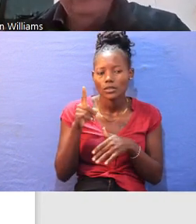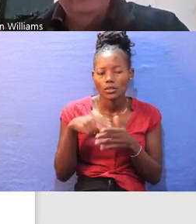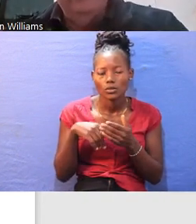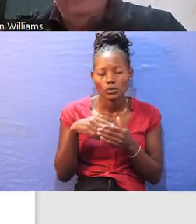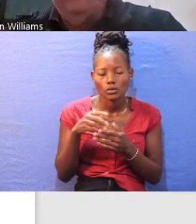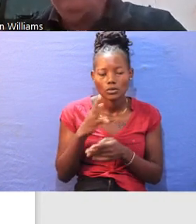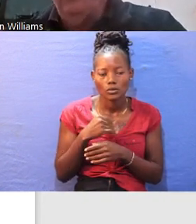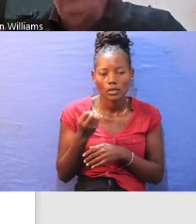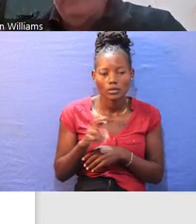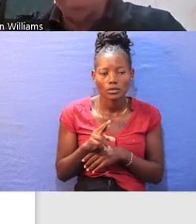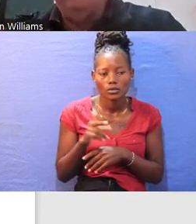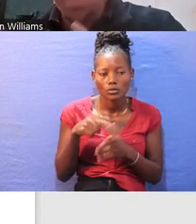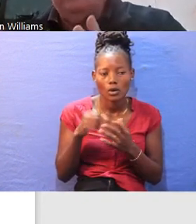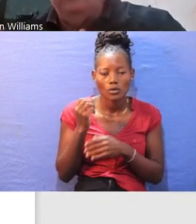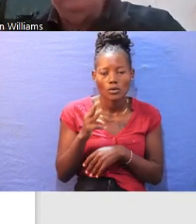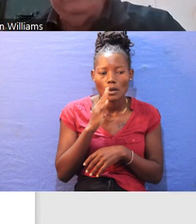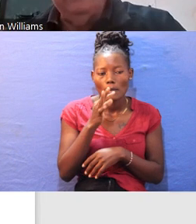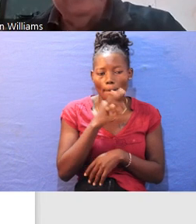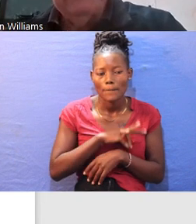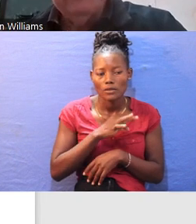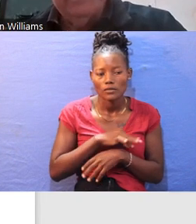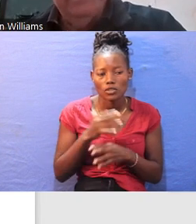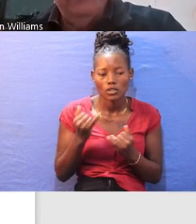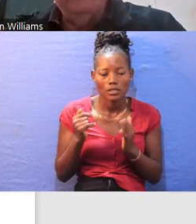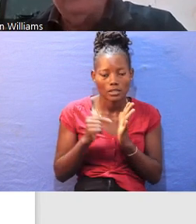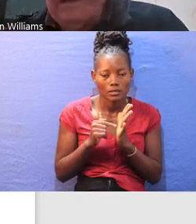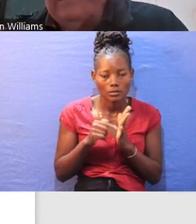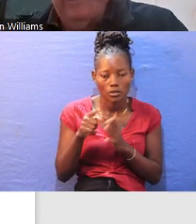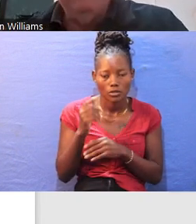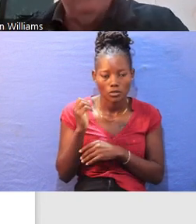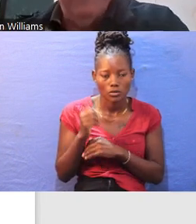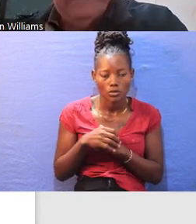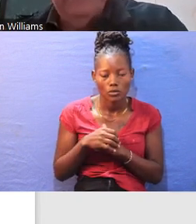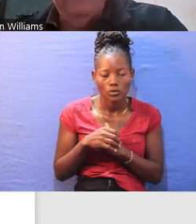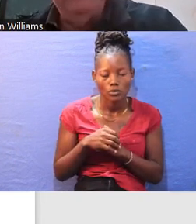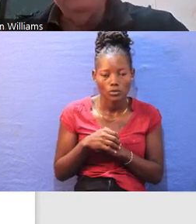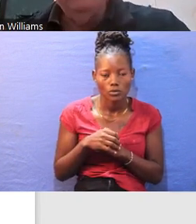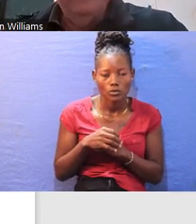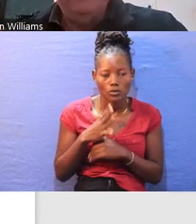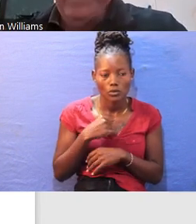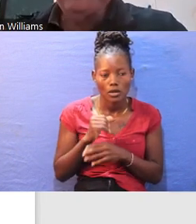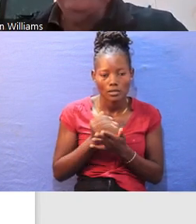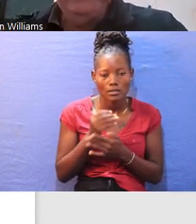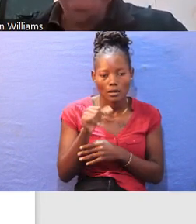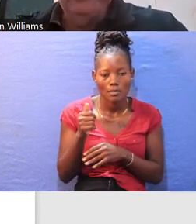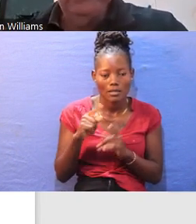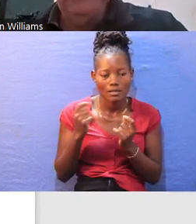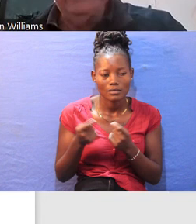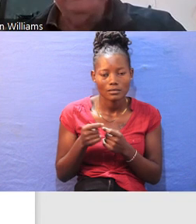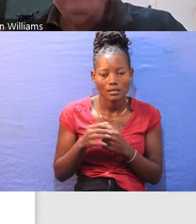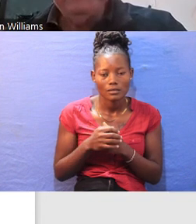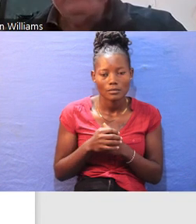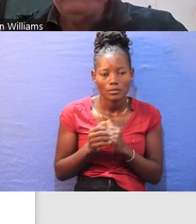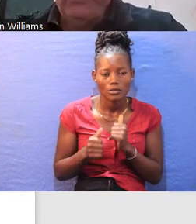beneficial. Every sport has its unique somatotype or body type that the athlete needs to look